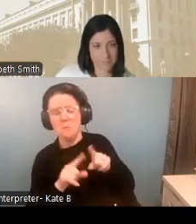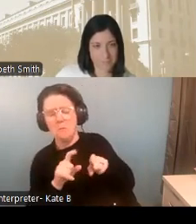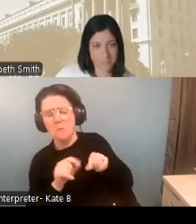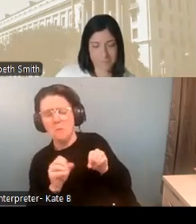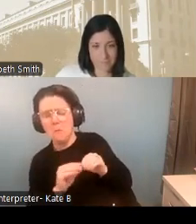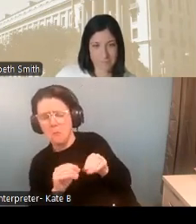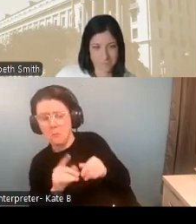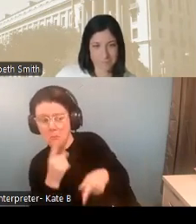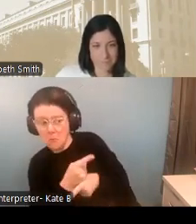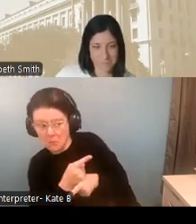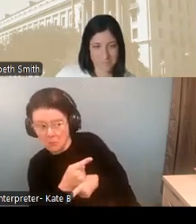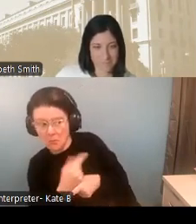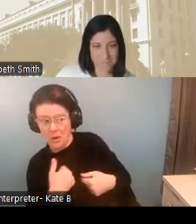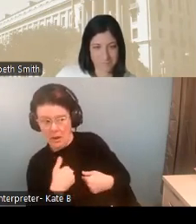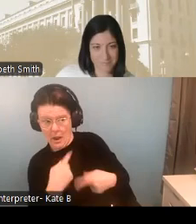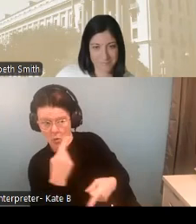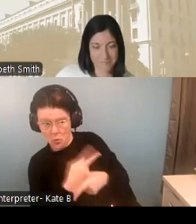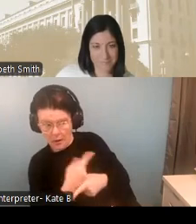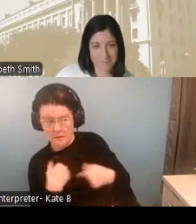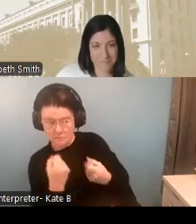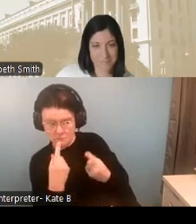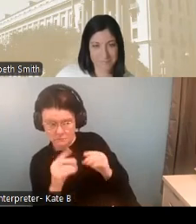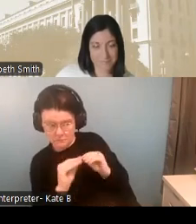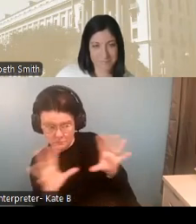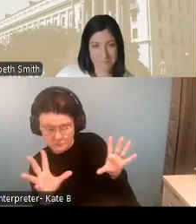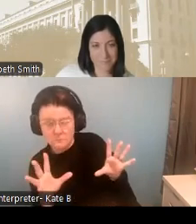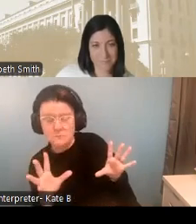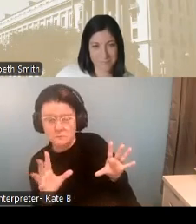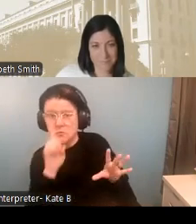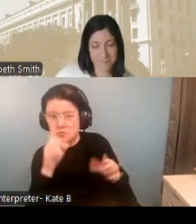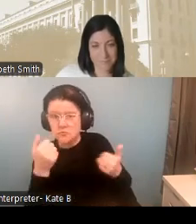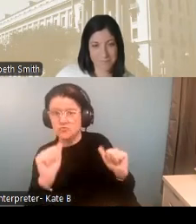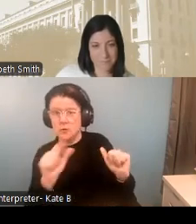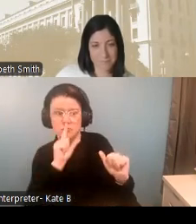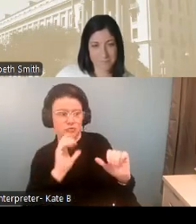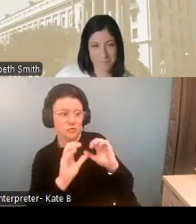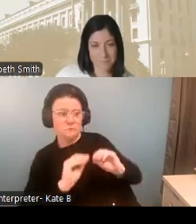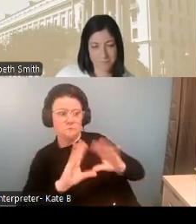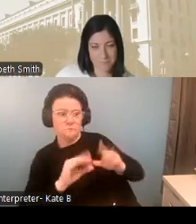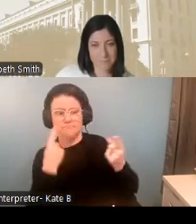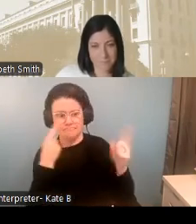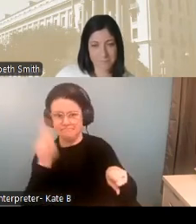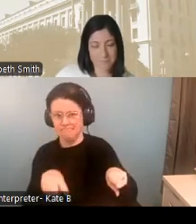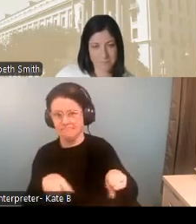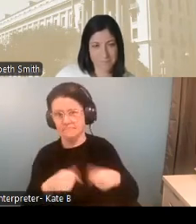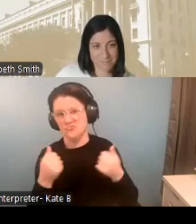is this correct? Is this understanding correct? We really do try to make sure that we are on the same page. But